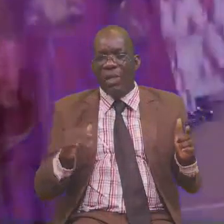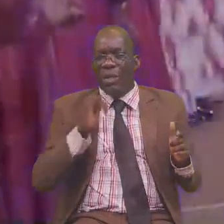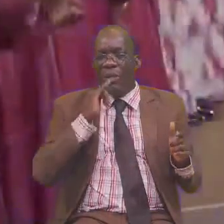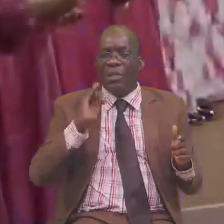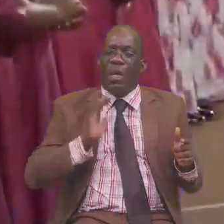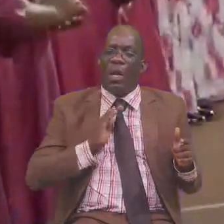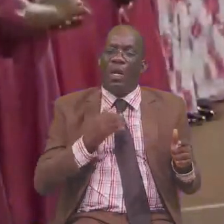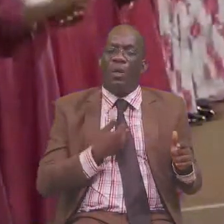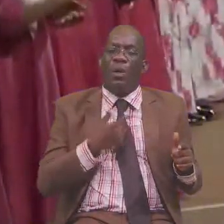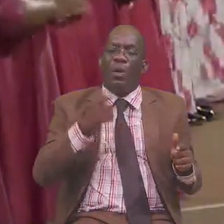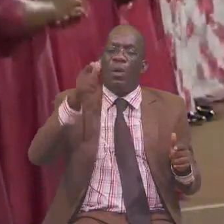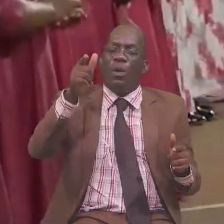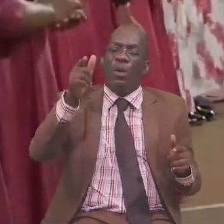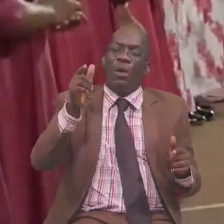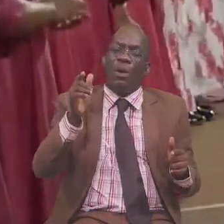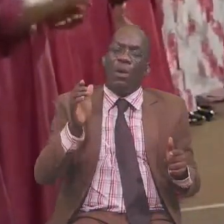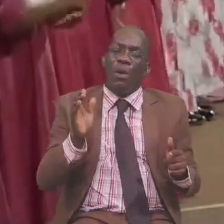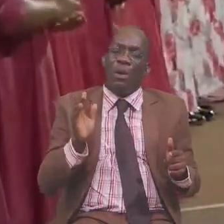is our